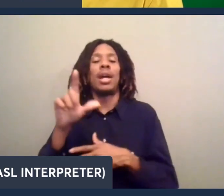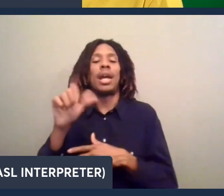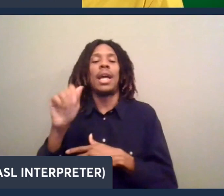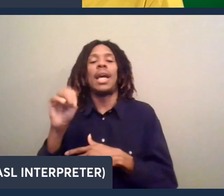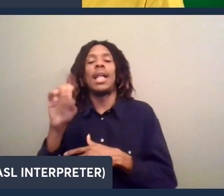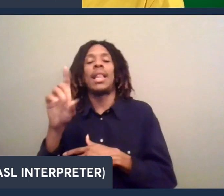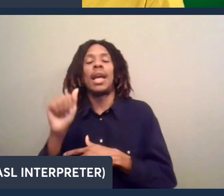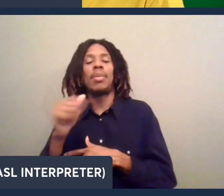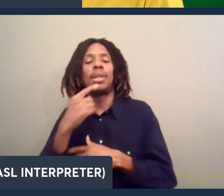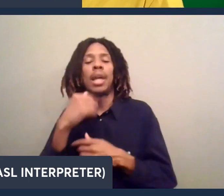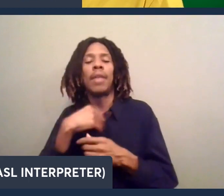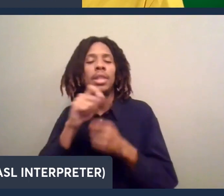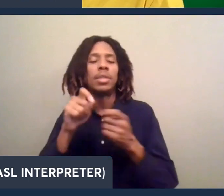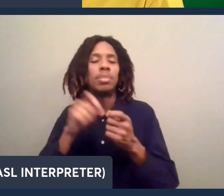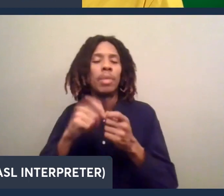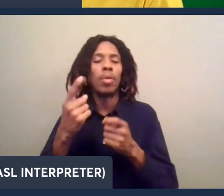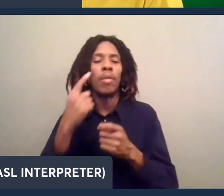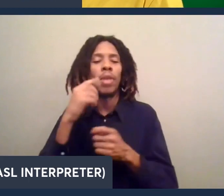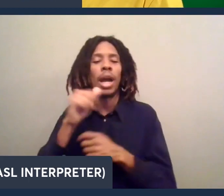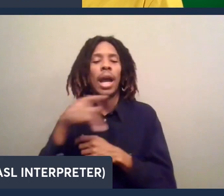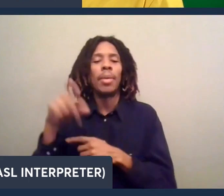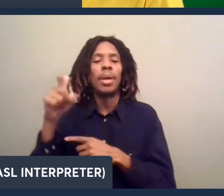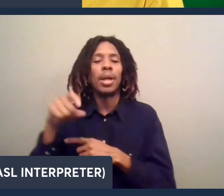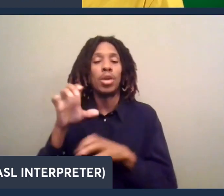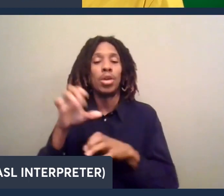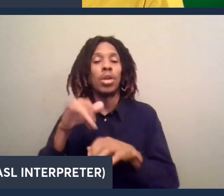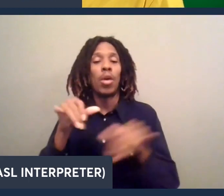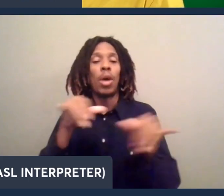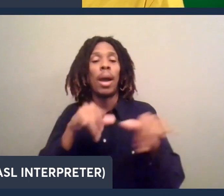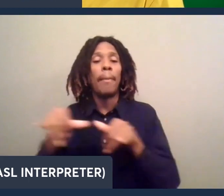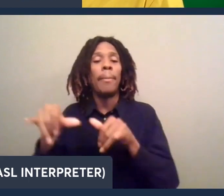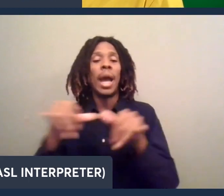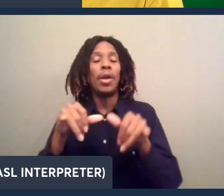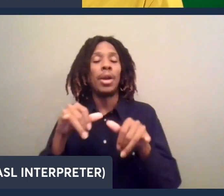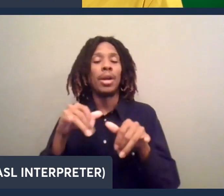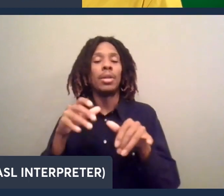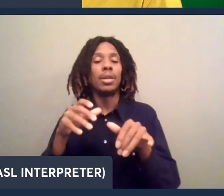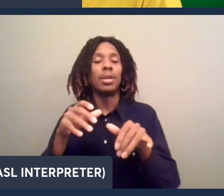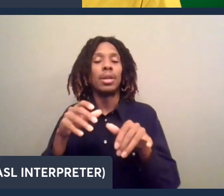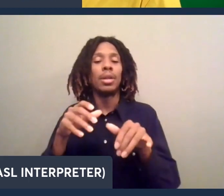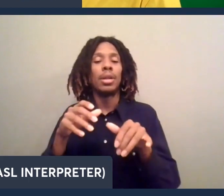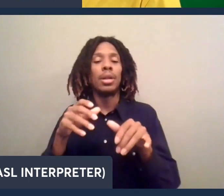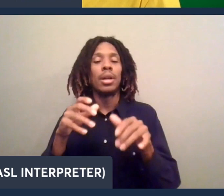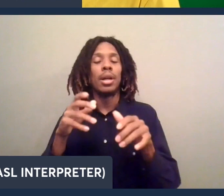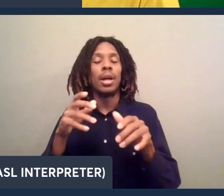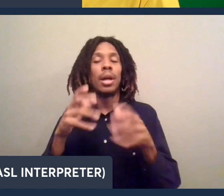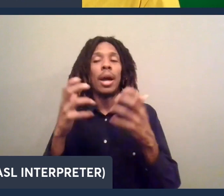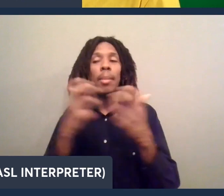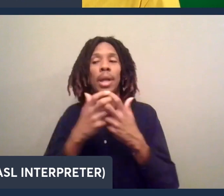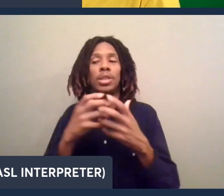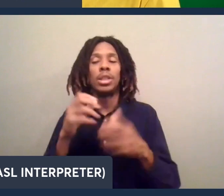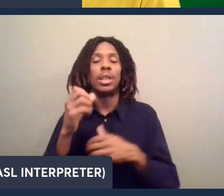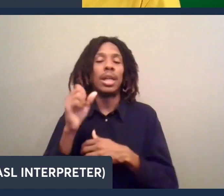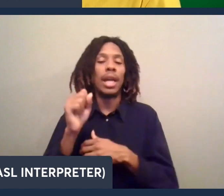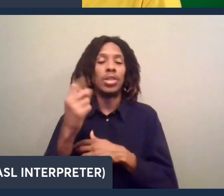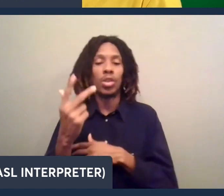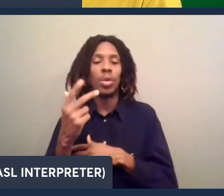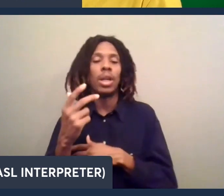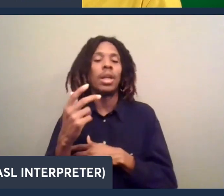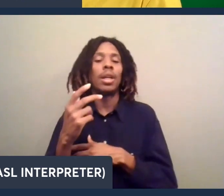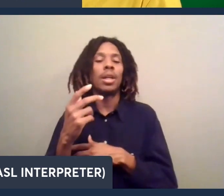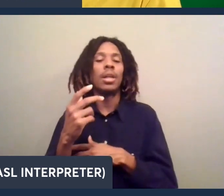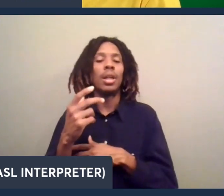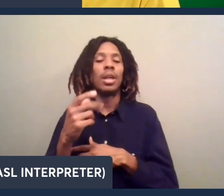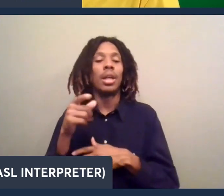that your applications need. So you can do that with pattern matching with EventBridge with S3 events so that, you know, S3 buckets can get pretty heavy